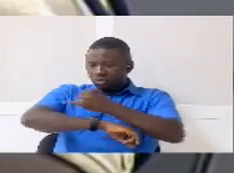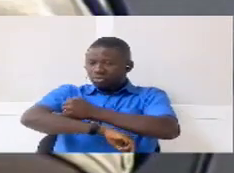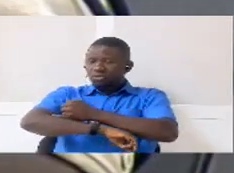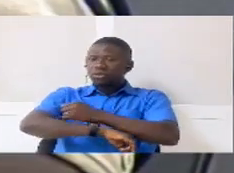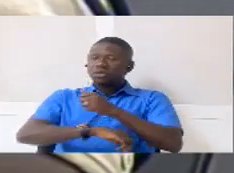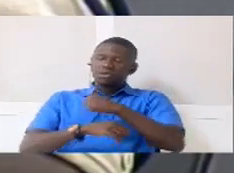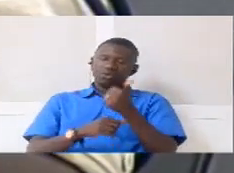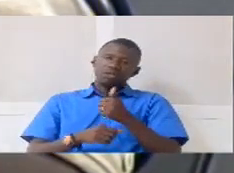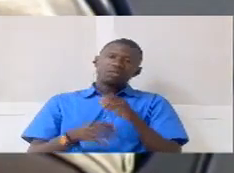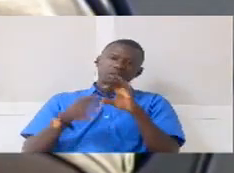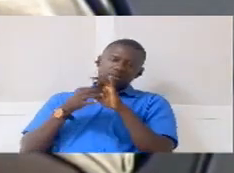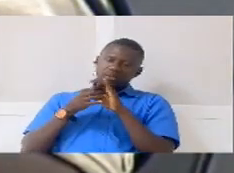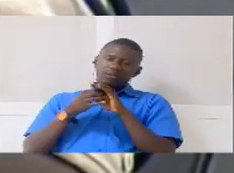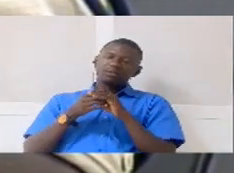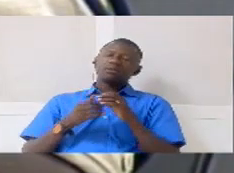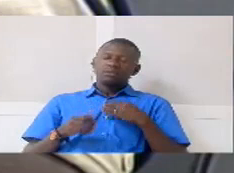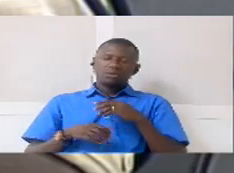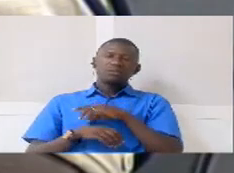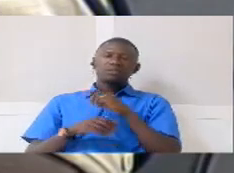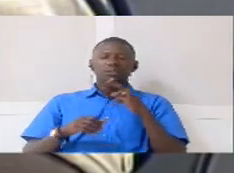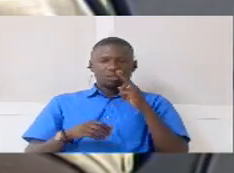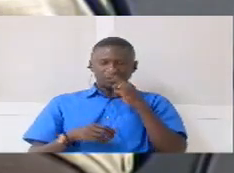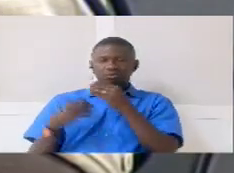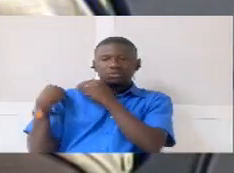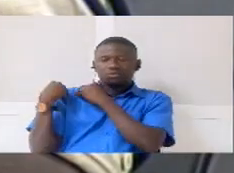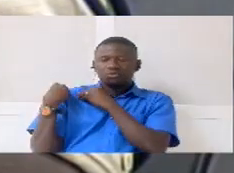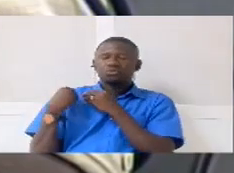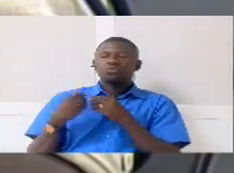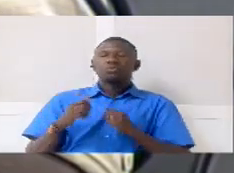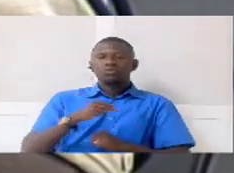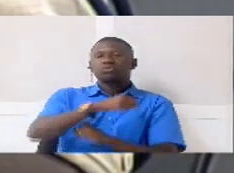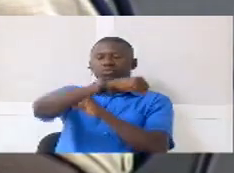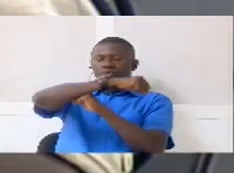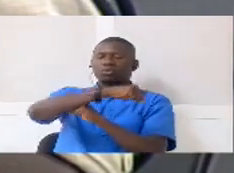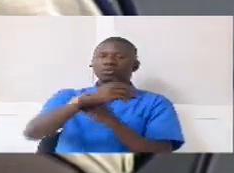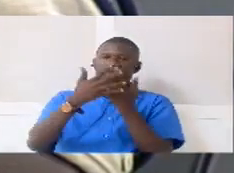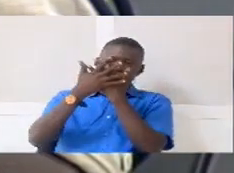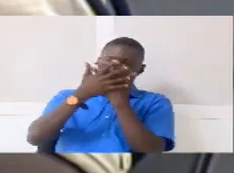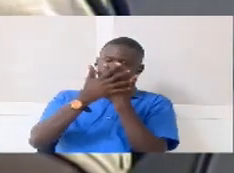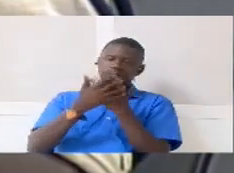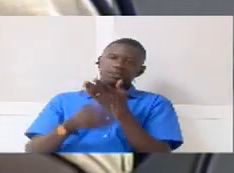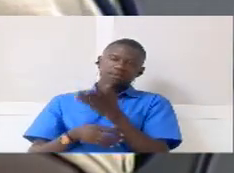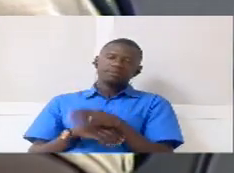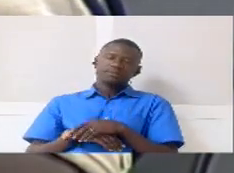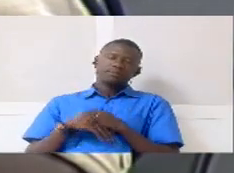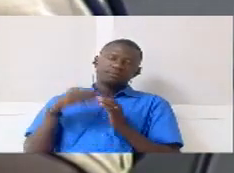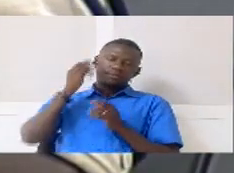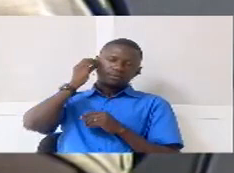The religious institutions and other bodies have a responsibility to assist the prisons.